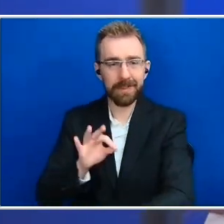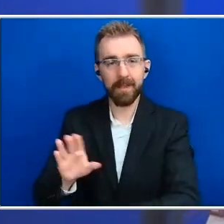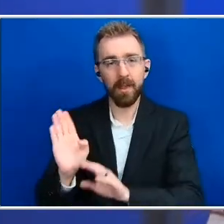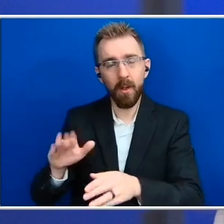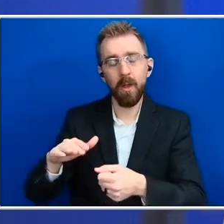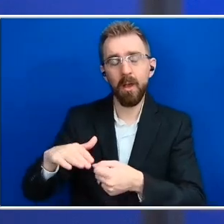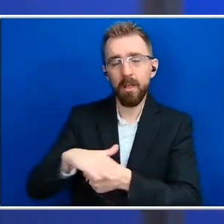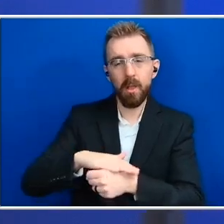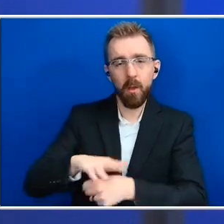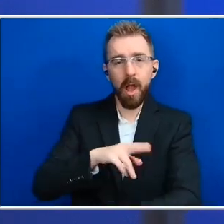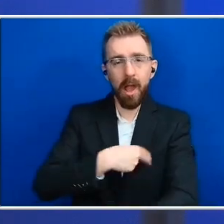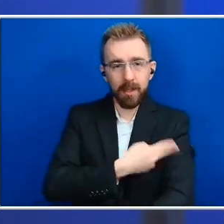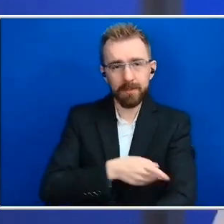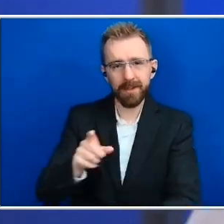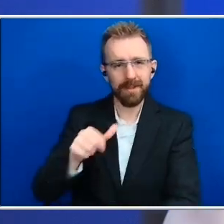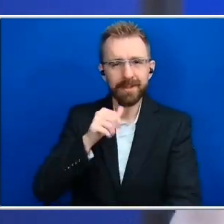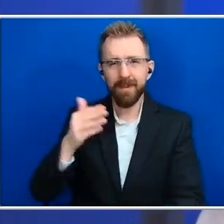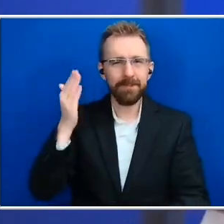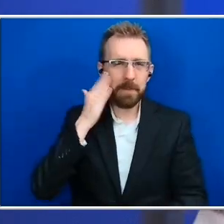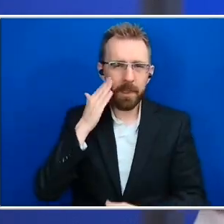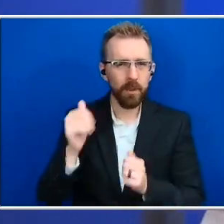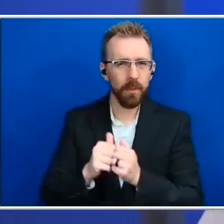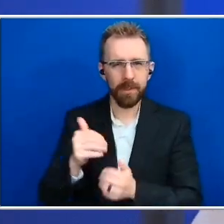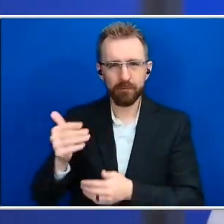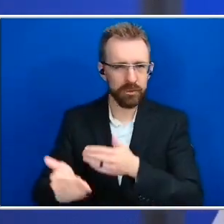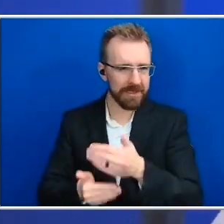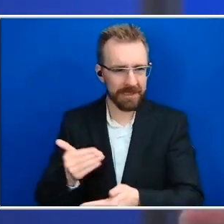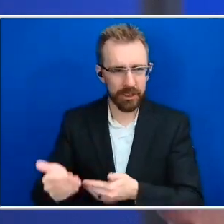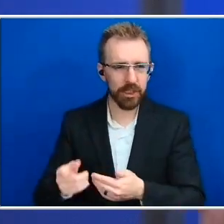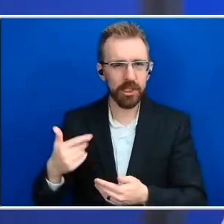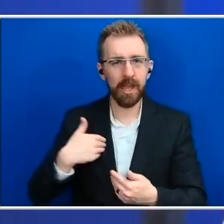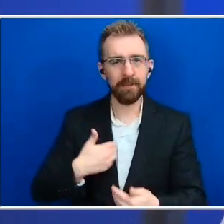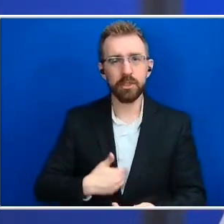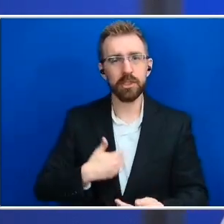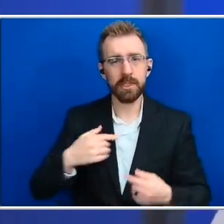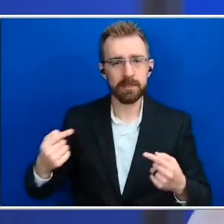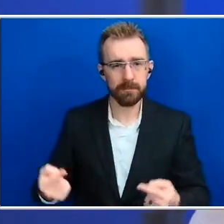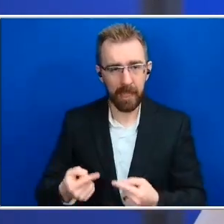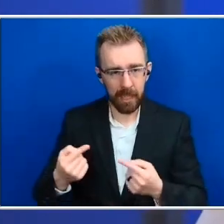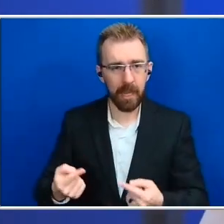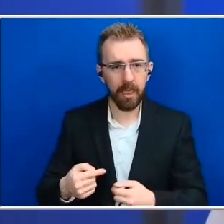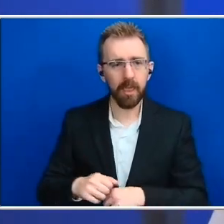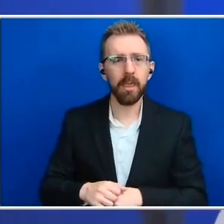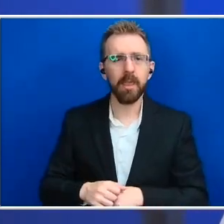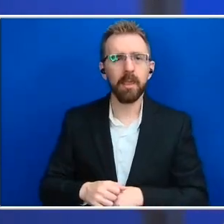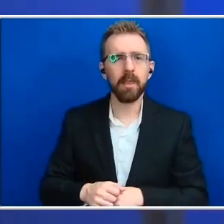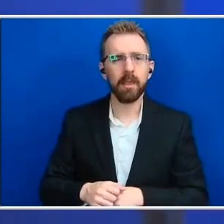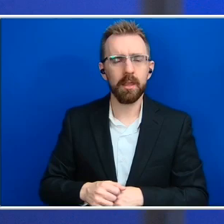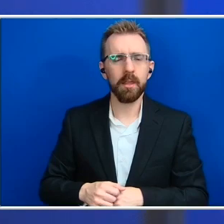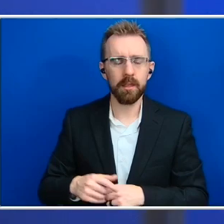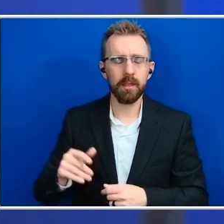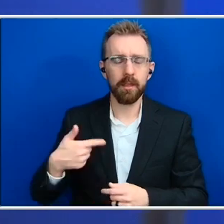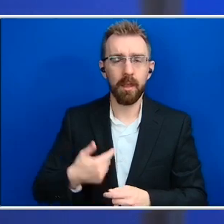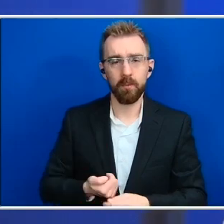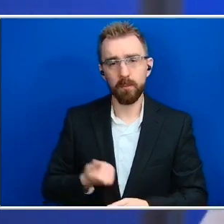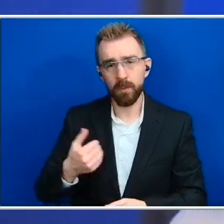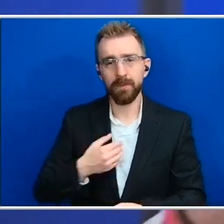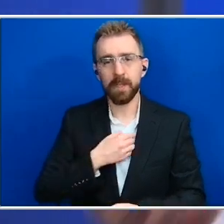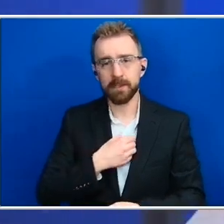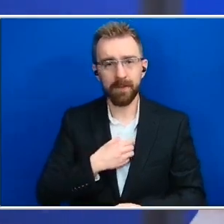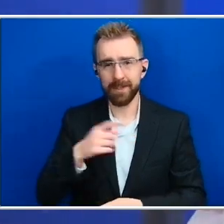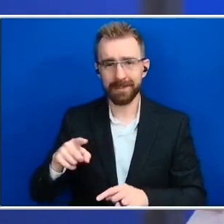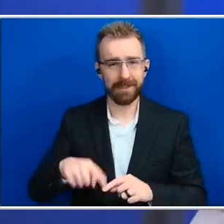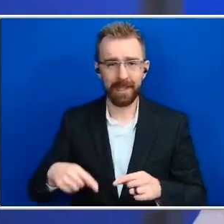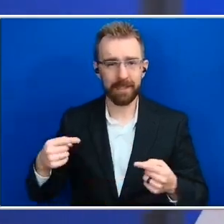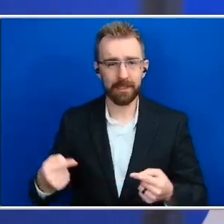not familiar with the procedure and they have chest pain, and the more I remove, they get, if it's esophagus, they can get chest pain, and go to